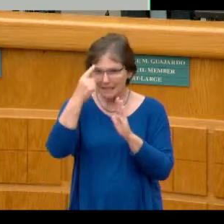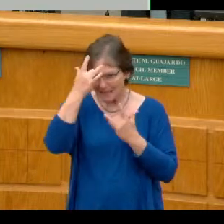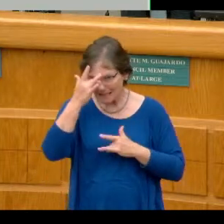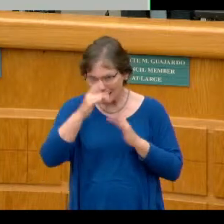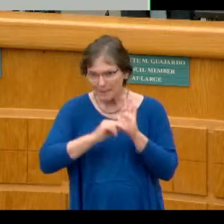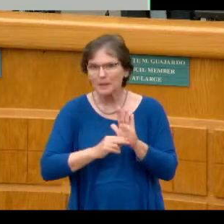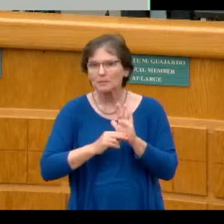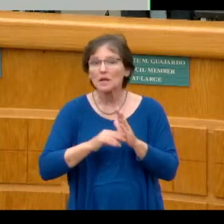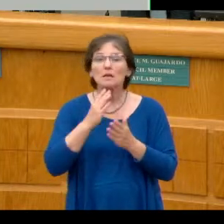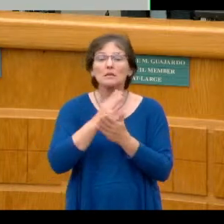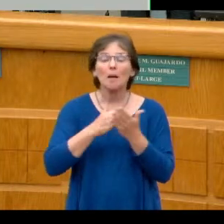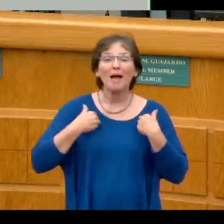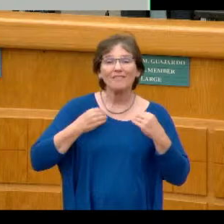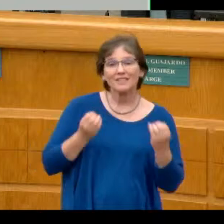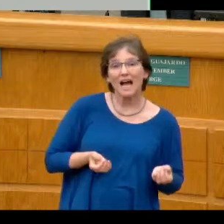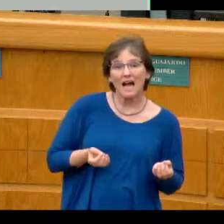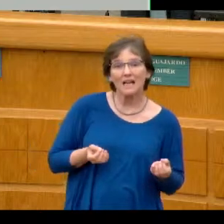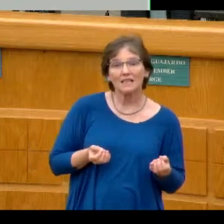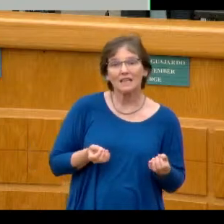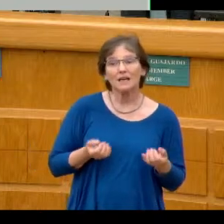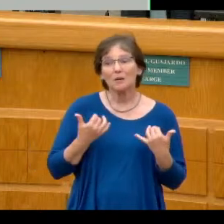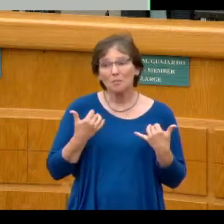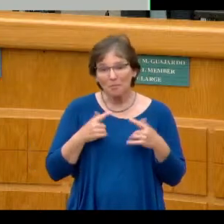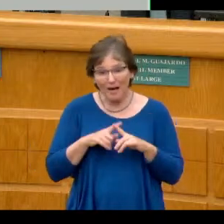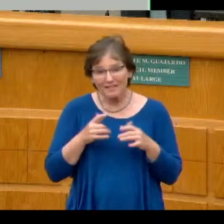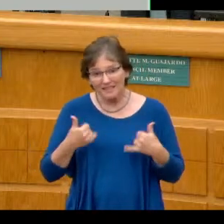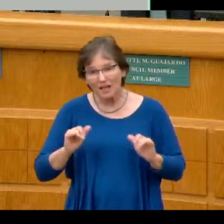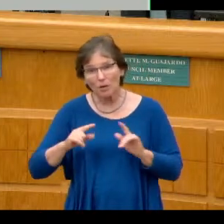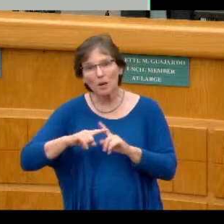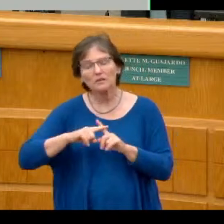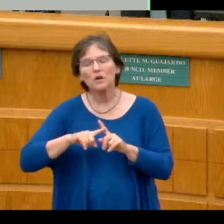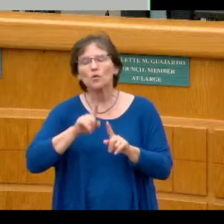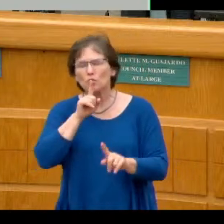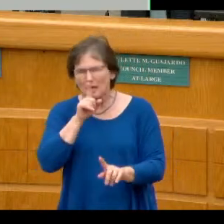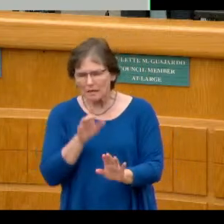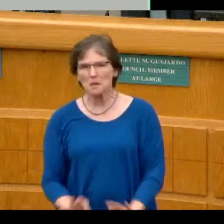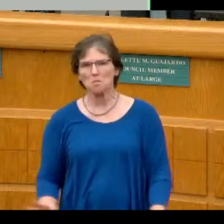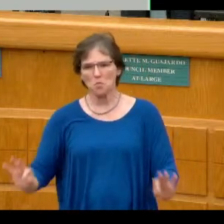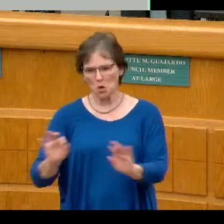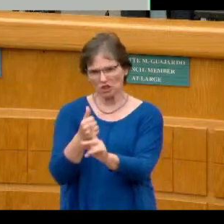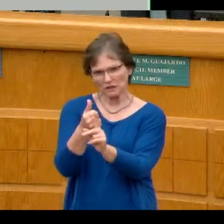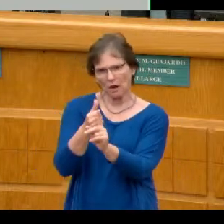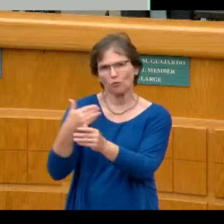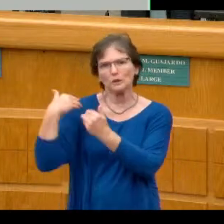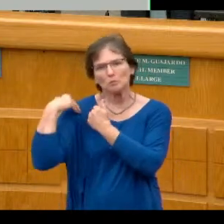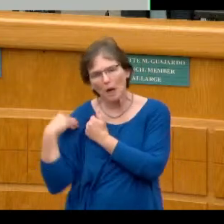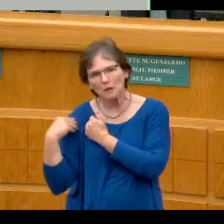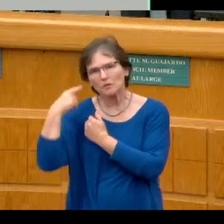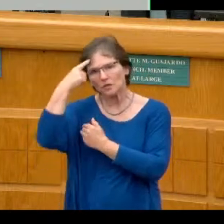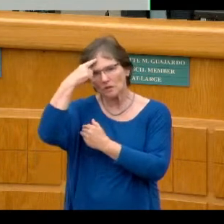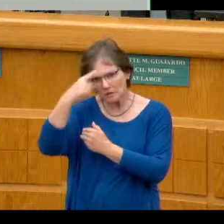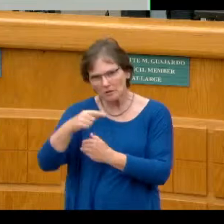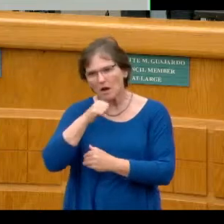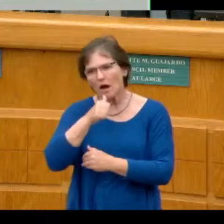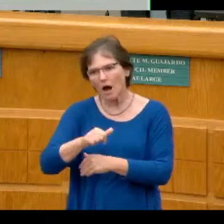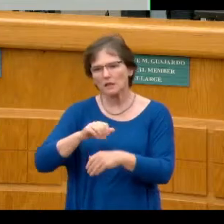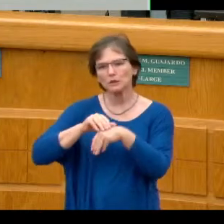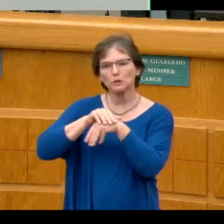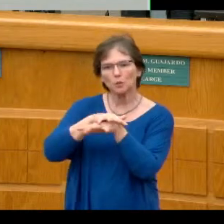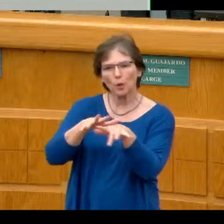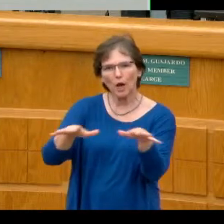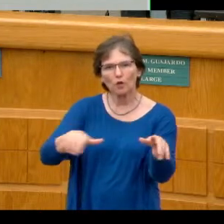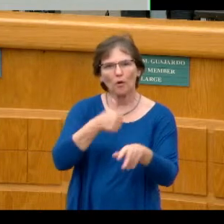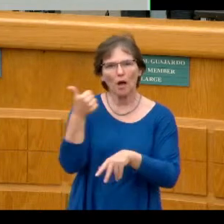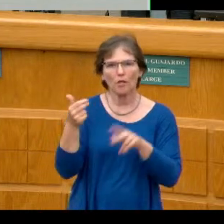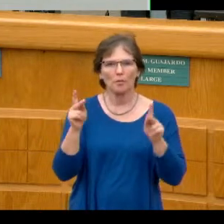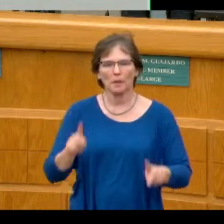throat, a fever, a cough, not all these things together, it could be any one of them, get tested, find out if you have COVID, because by